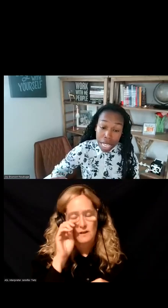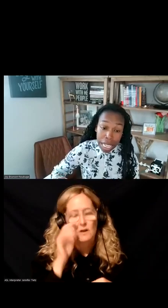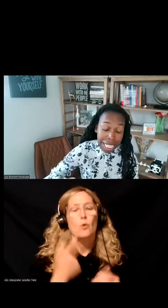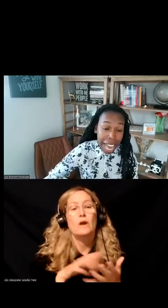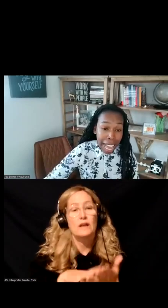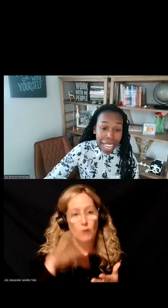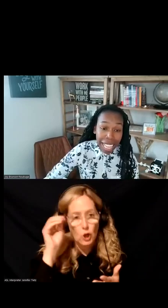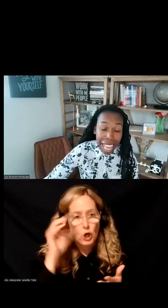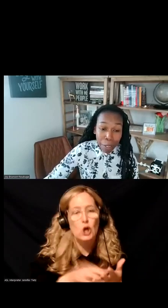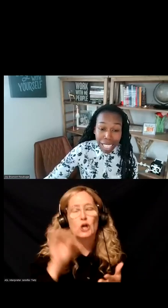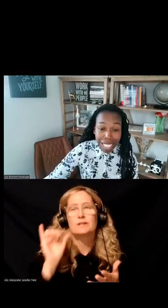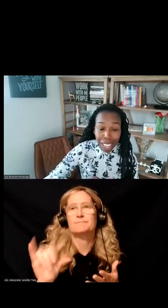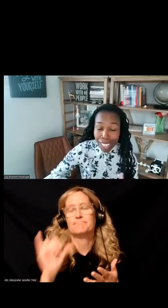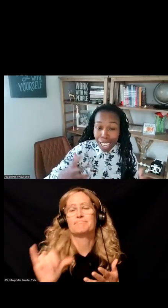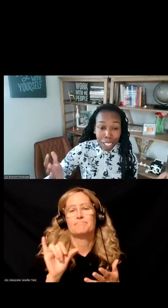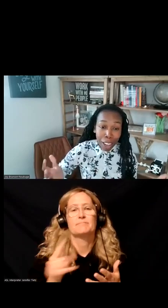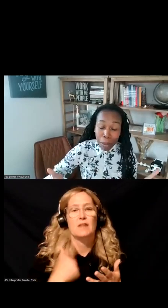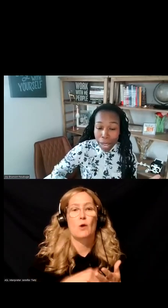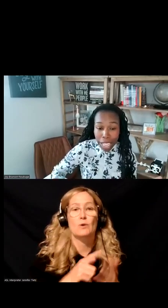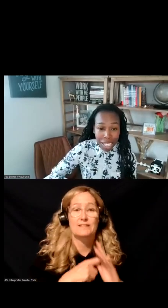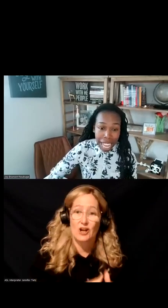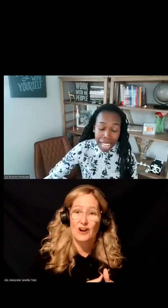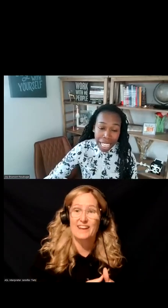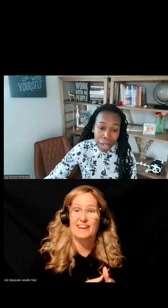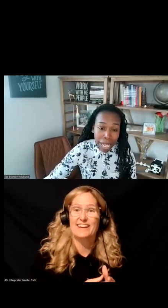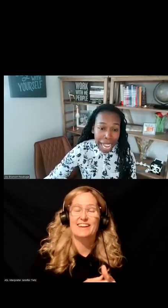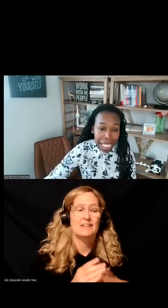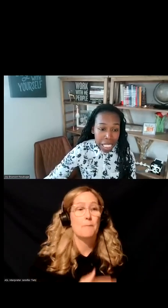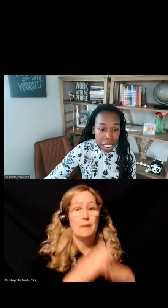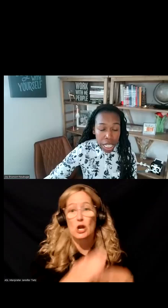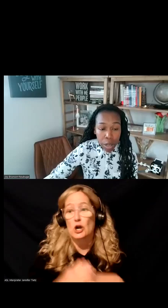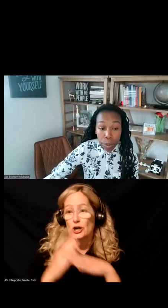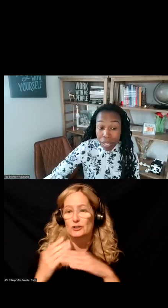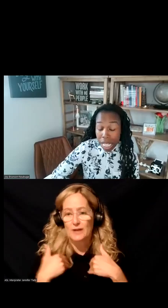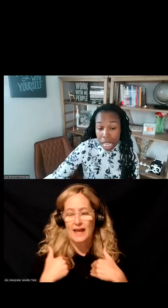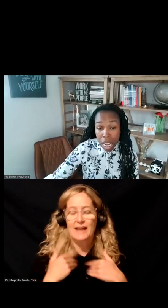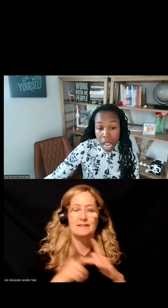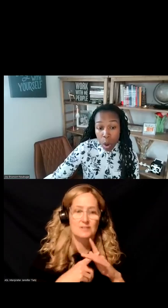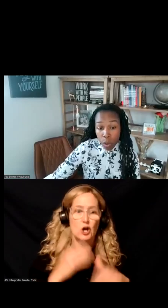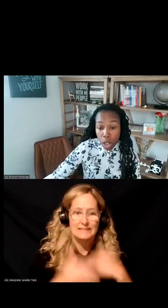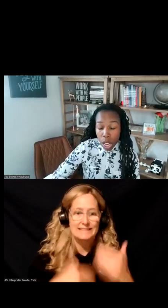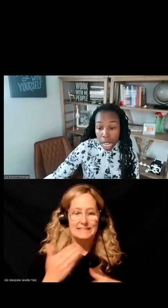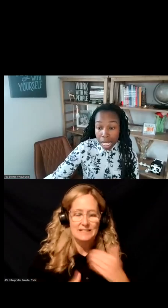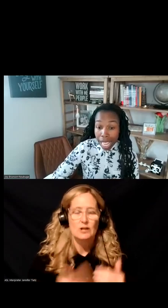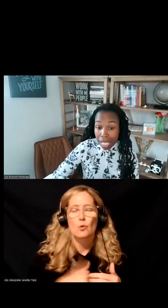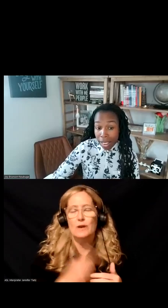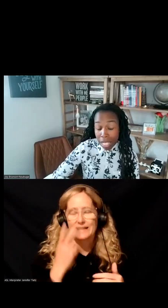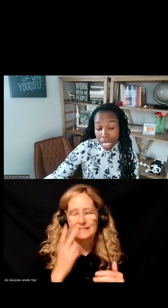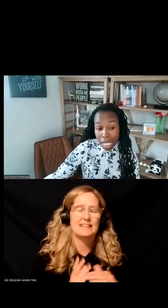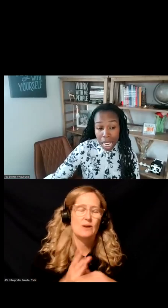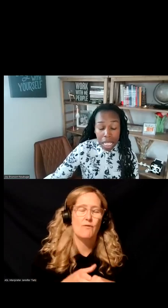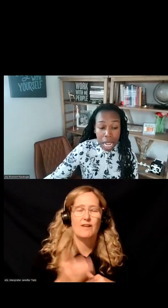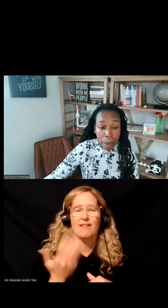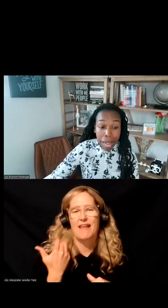all the things that we started, all the barriers that we had to get started, we've seen over the last